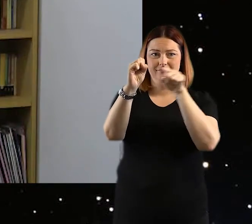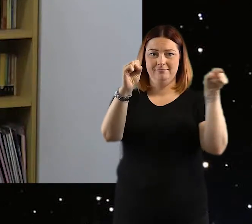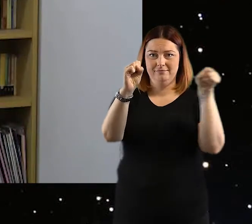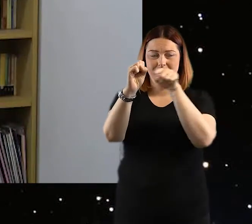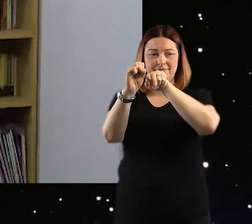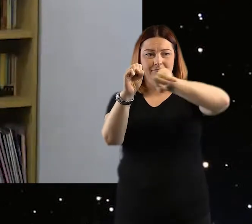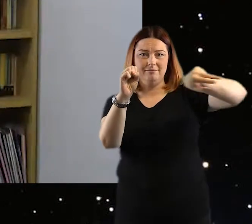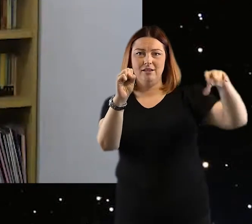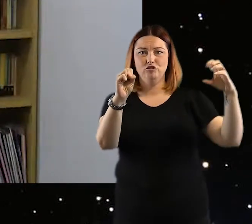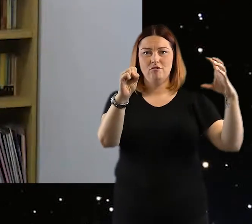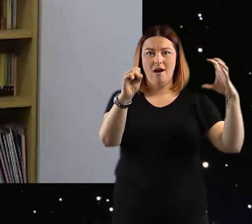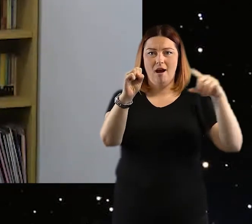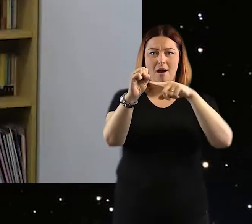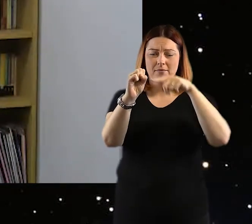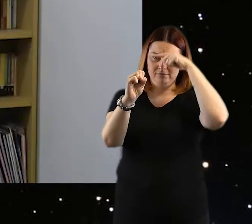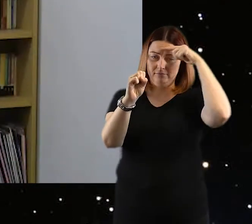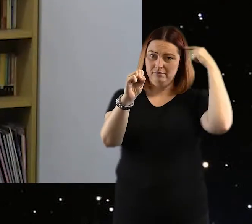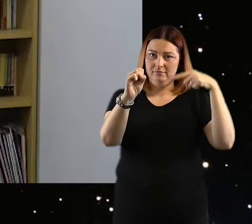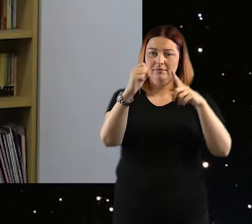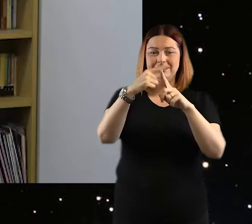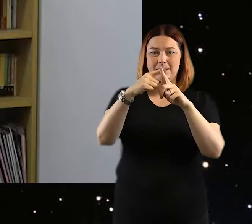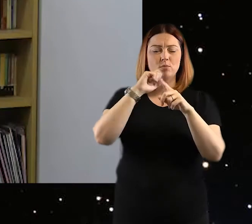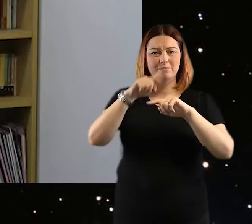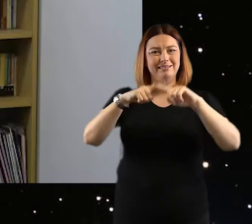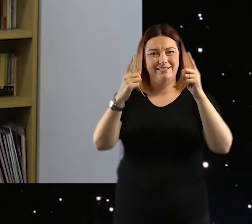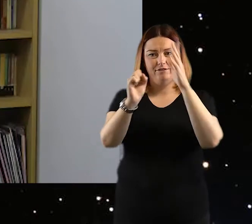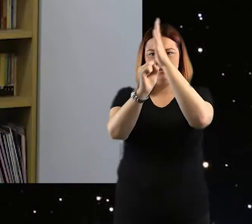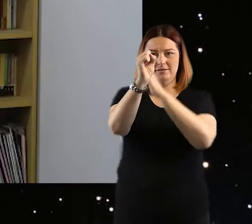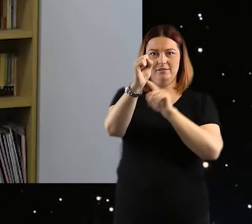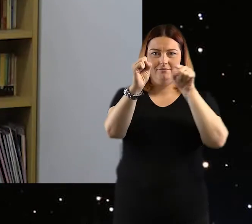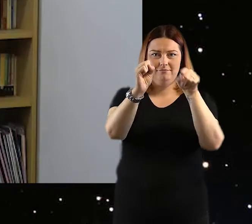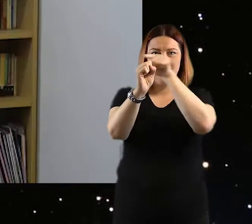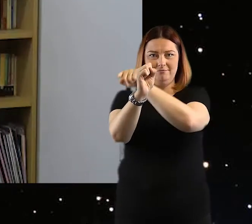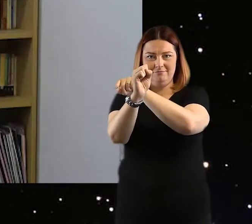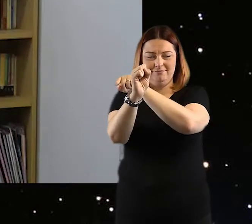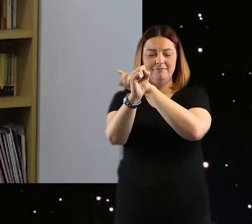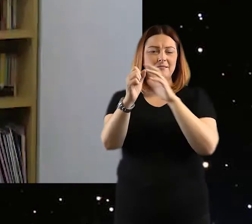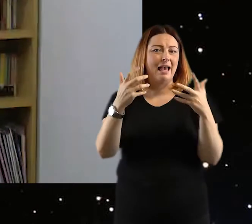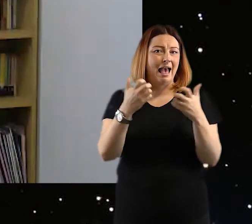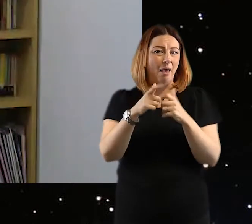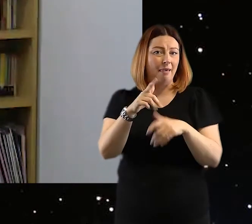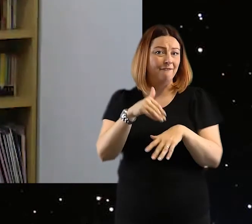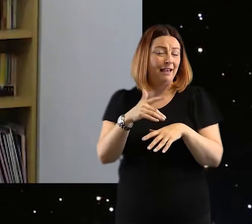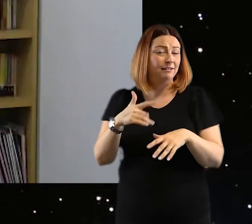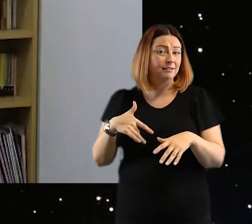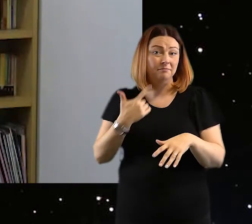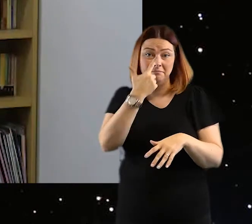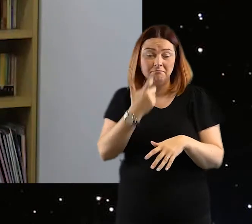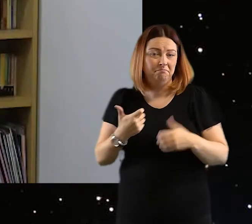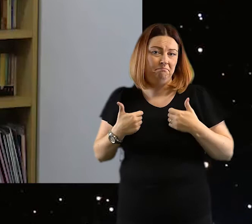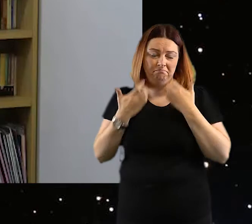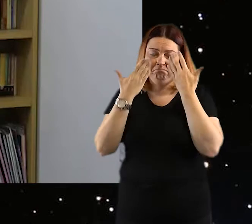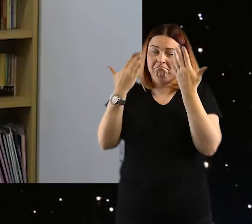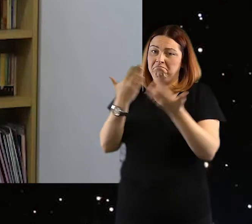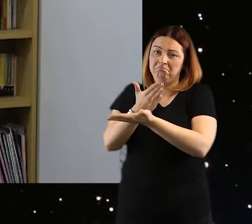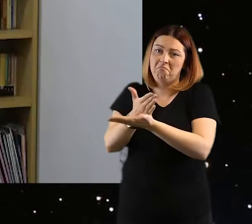planet will be permanently facing its star. Right. So there's going to be a big temperature difference between one hemisphere and the other. Mm-hmm. So how that affects habitability